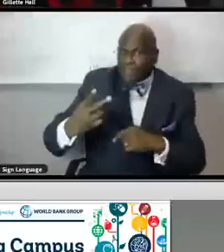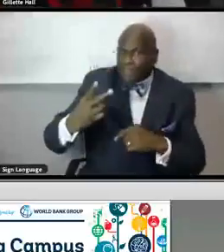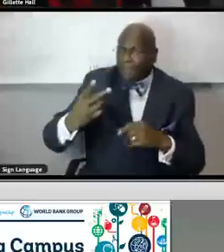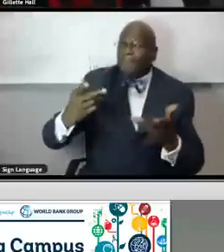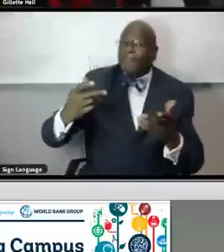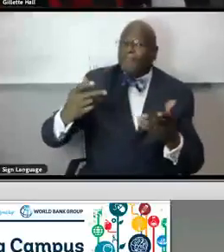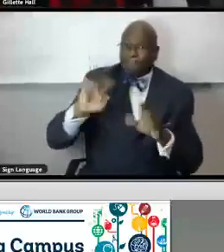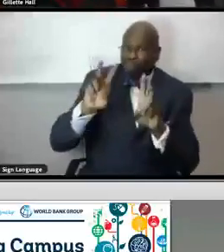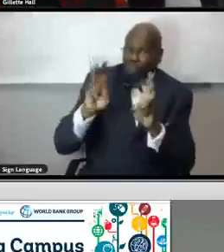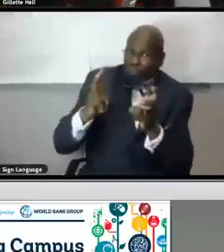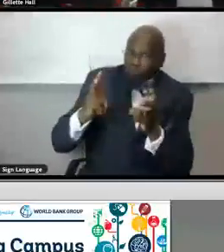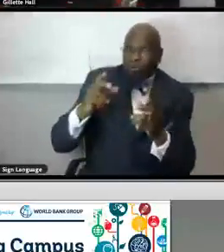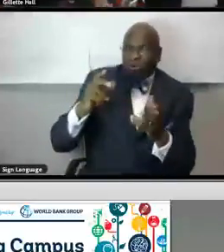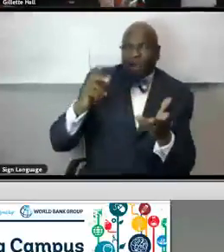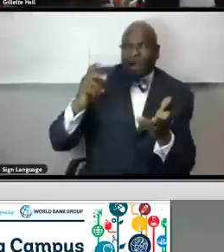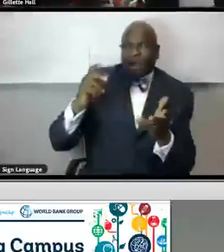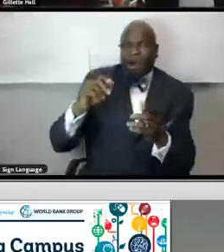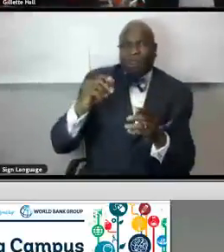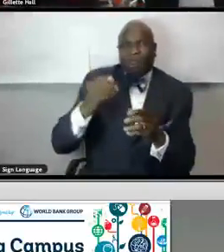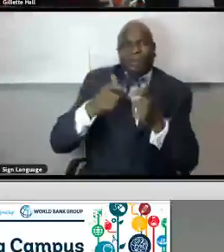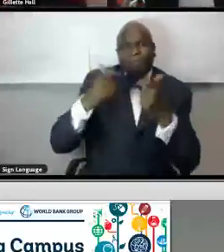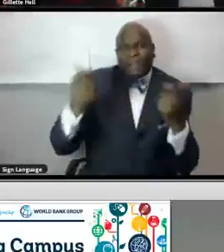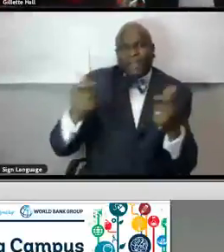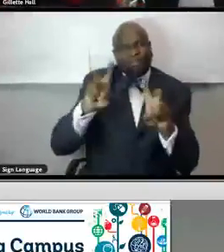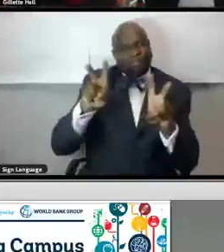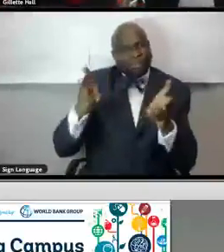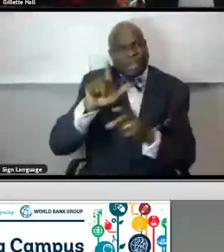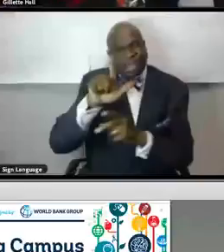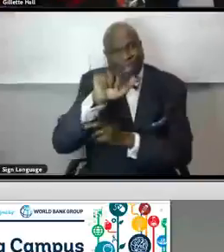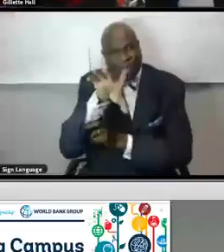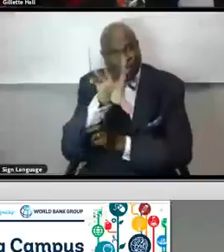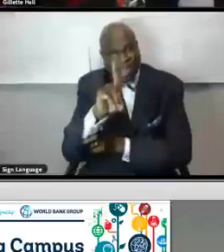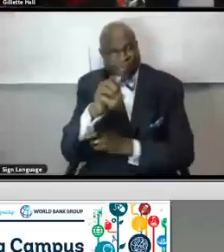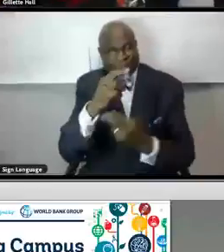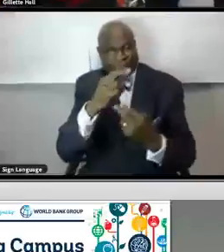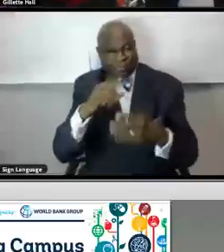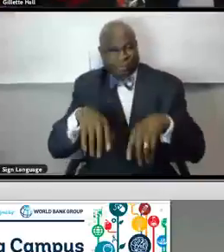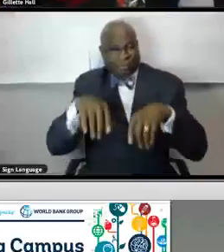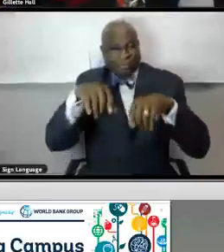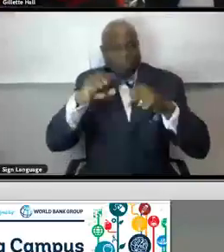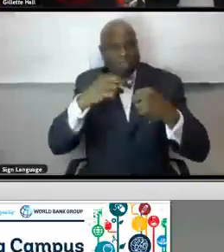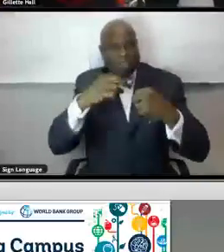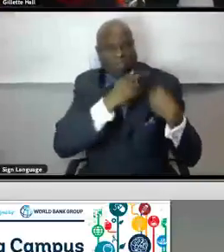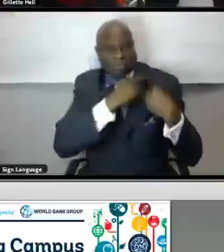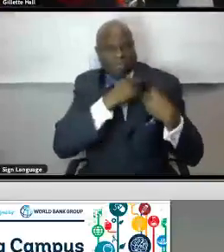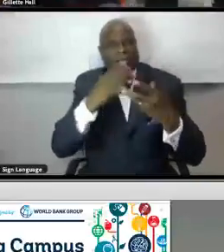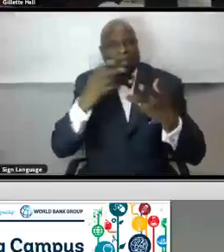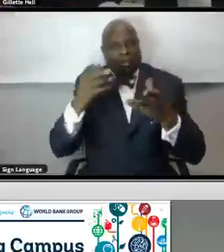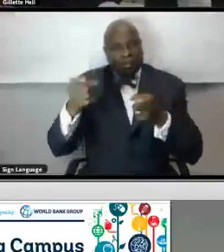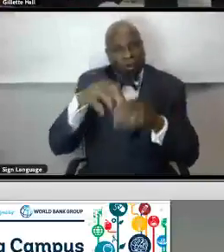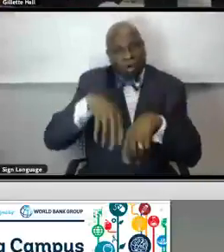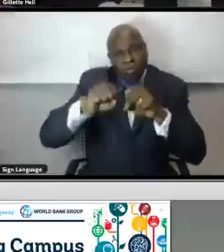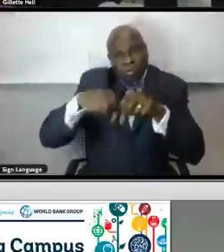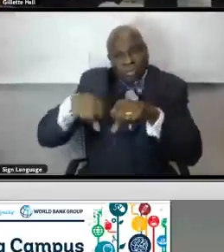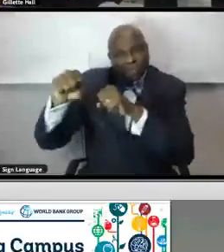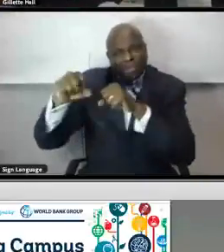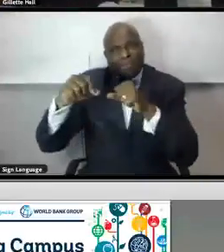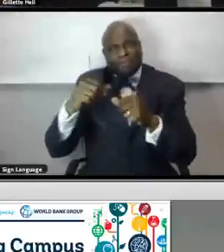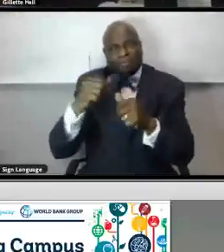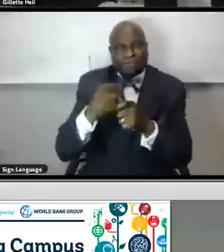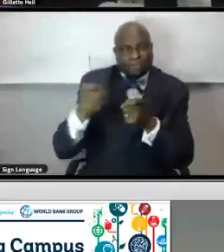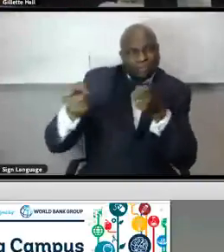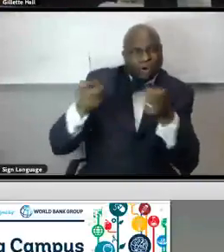that the issue of the major issues of land sovereignty and land security or historical land rights are very